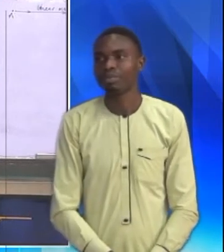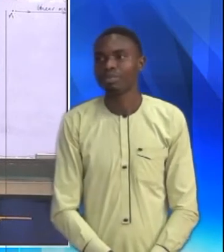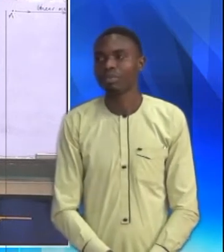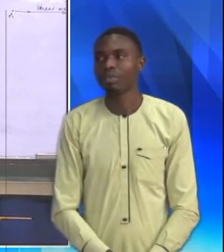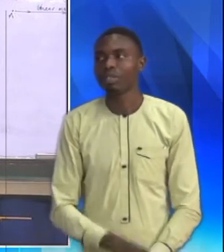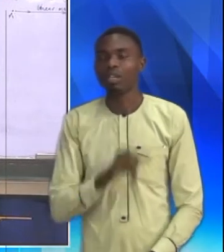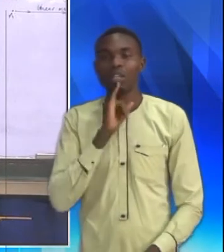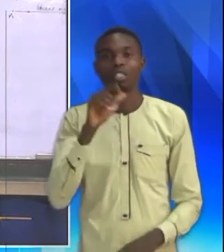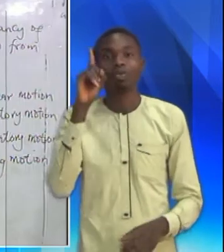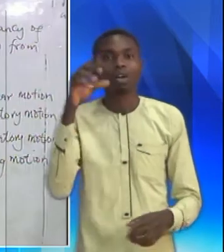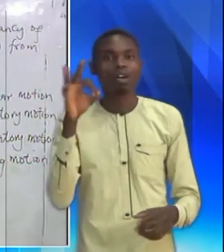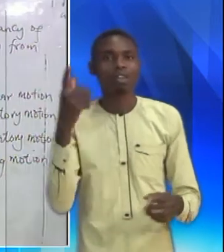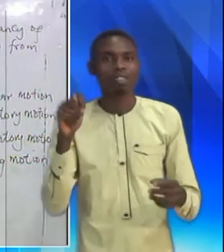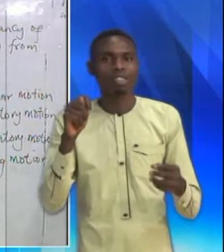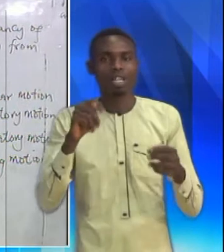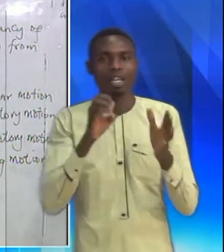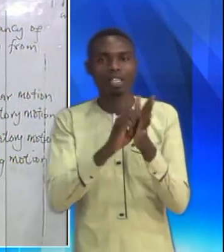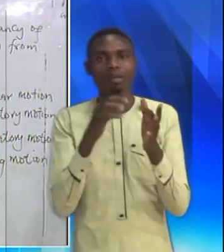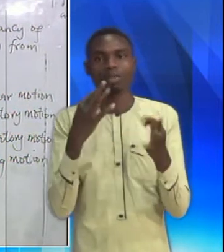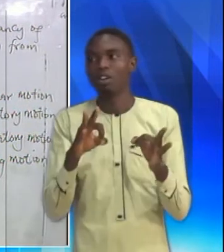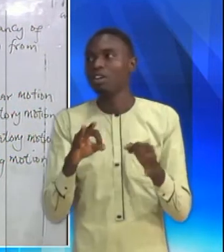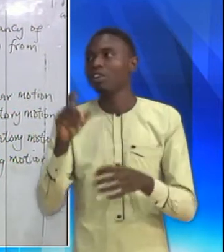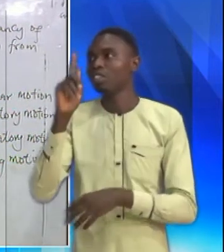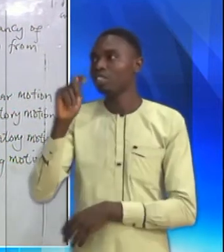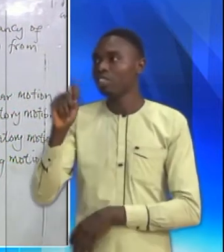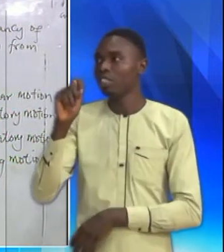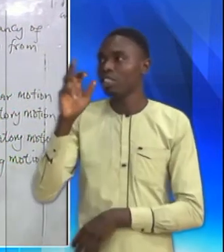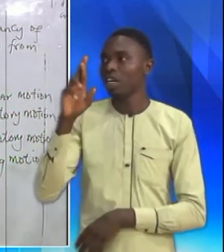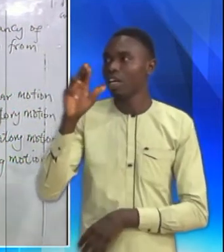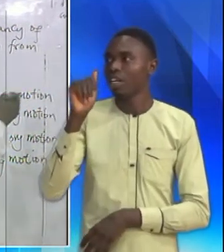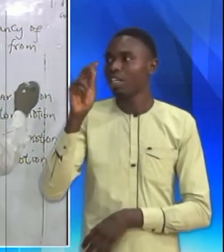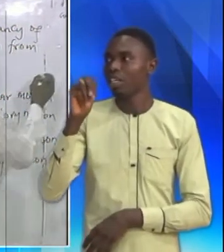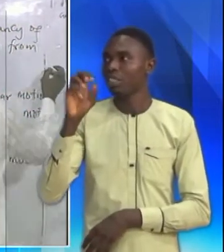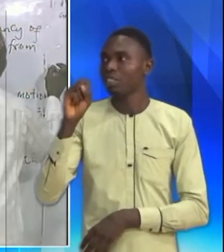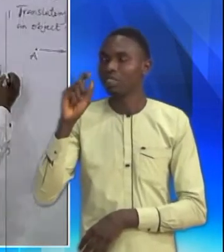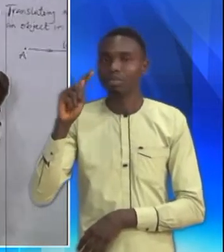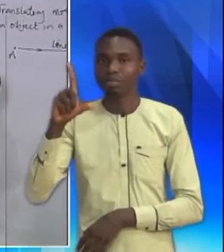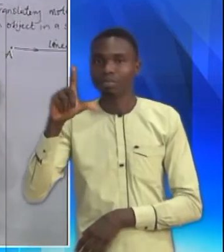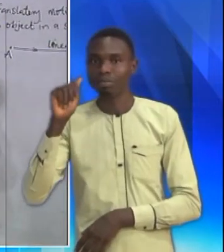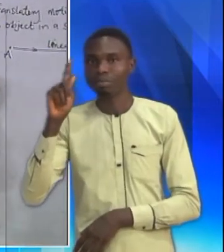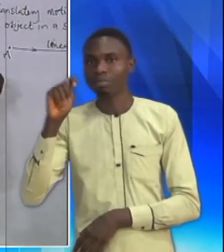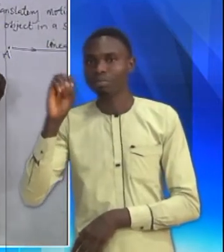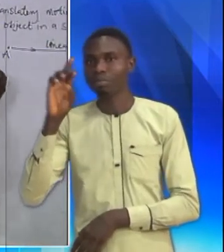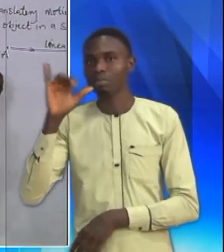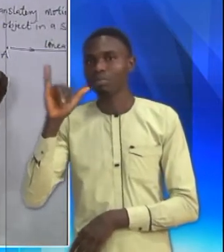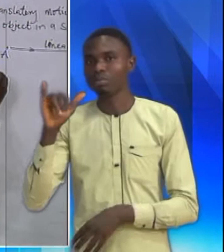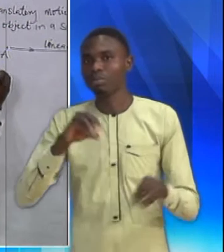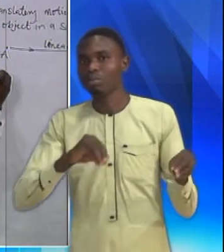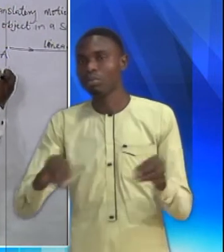examples of what? Translatory motion. Circulatory motion is number 2.